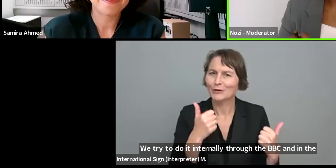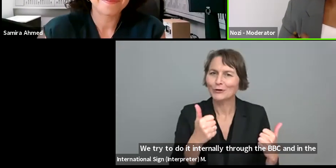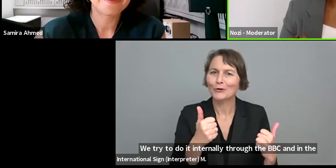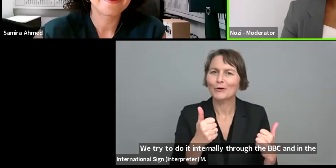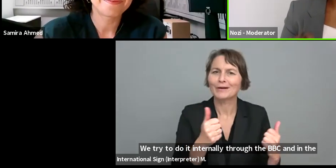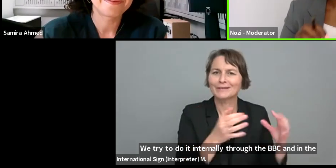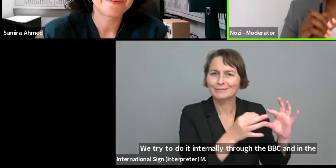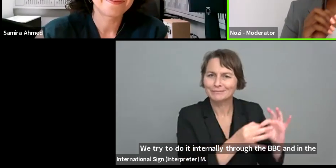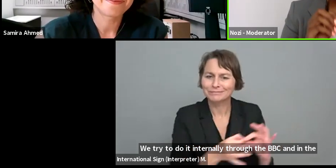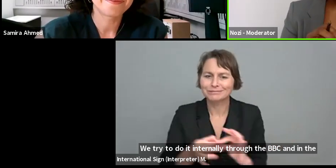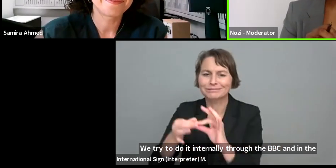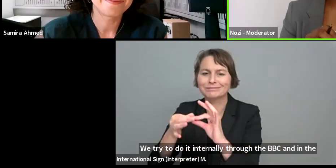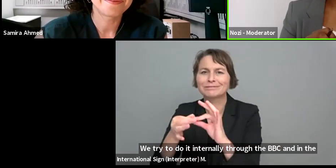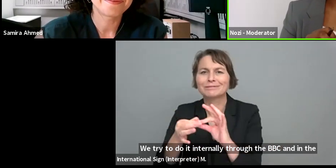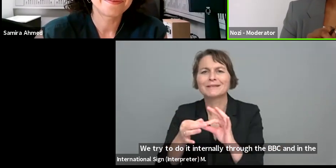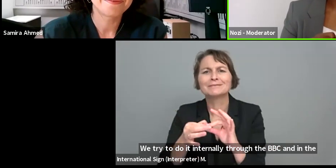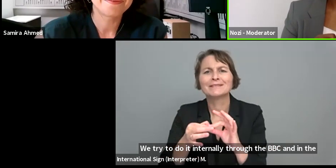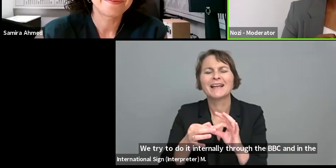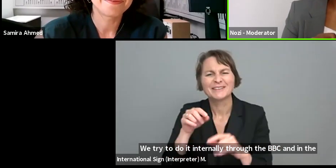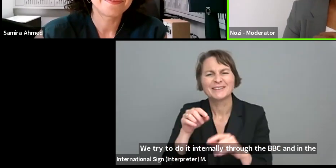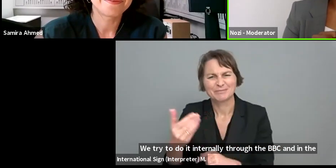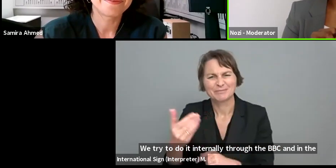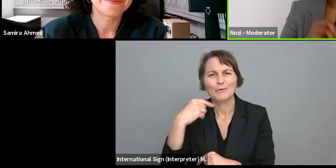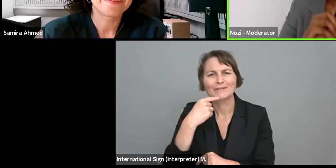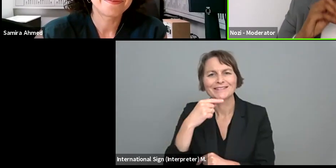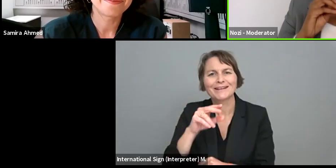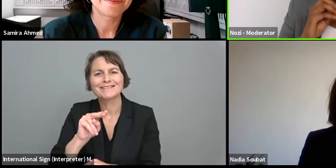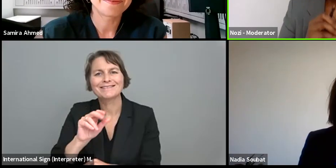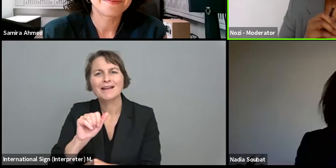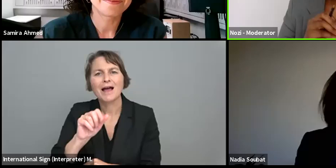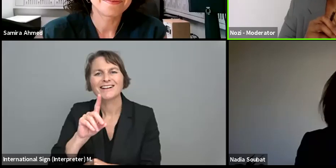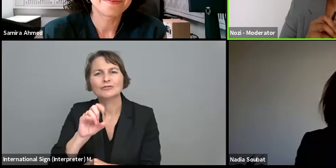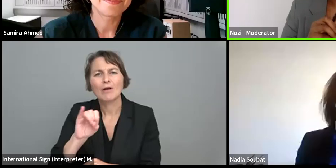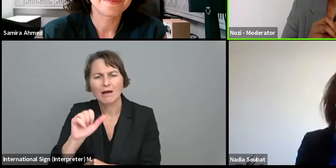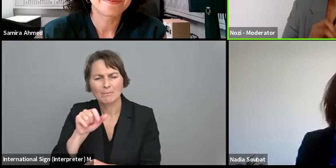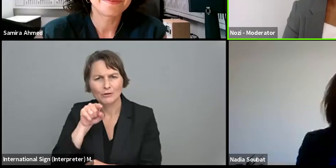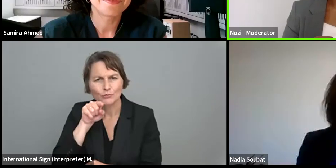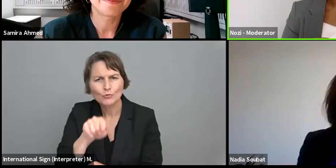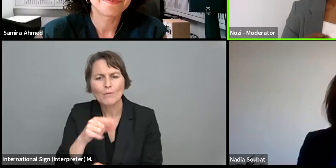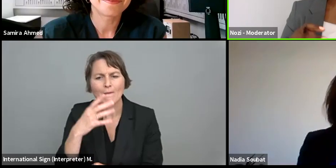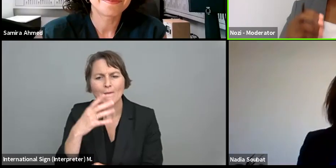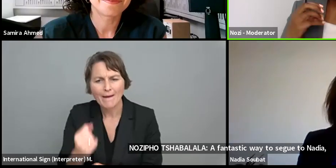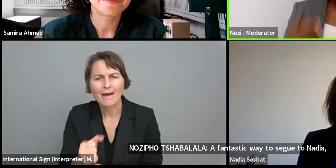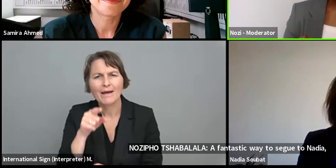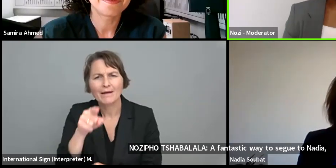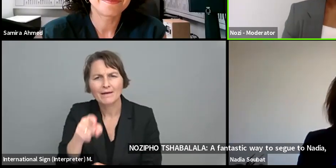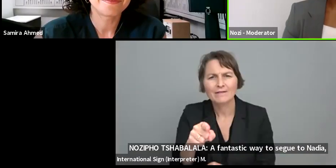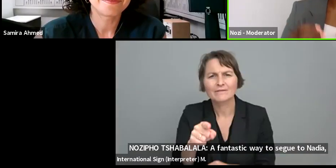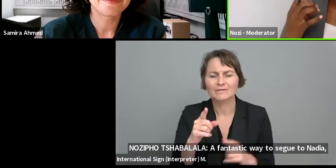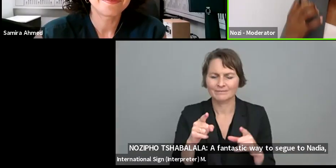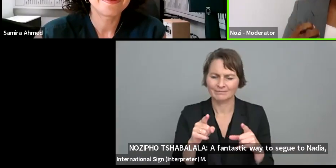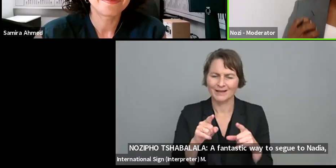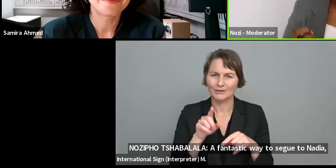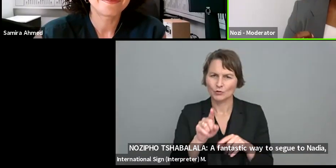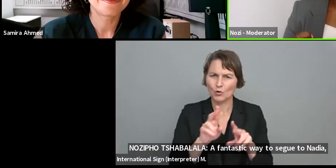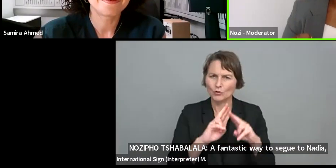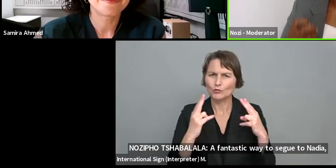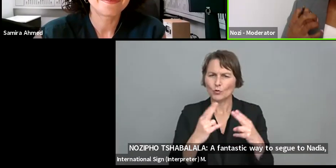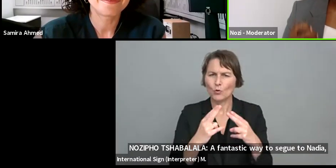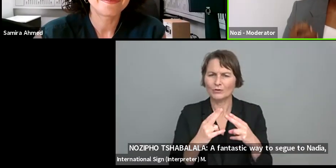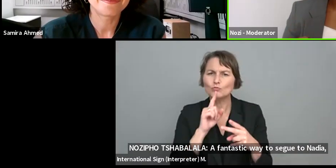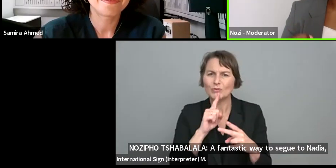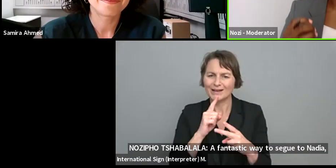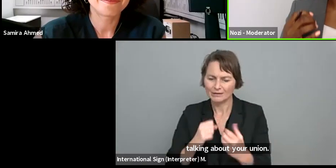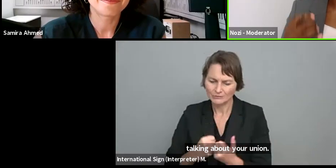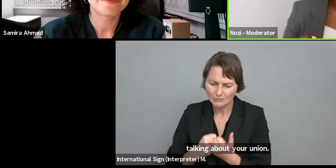as you talk about the pivotal role that your union played. But it's interesting how, as a woman, the instinct, that gut instinct